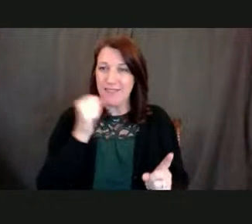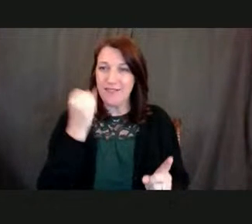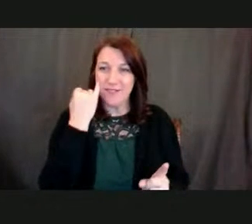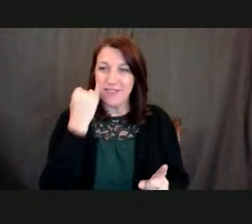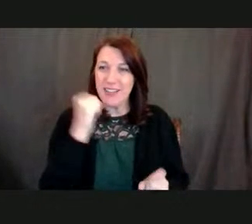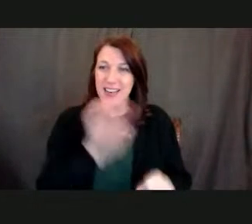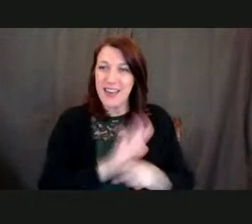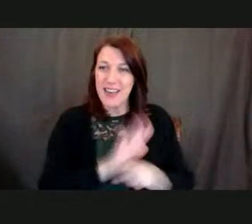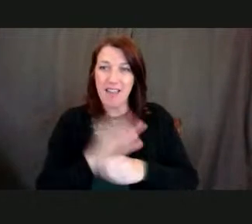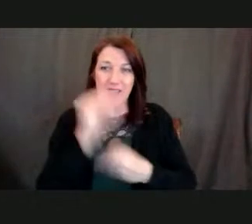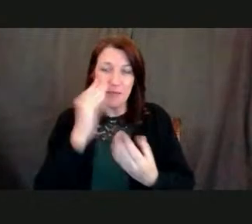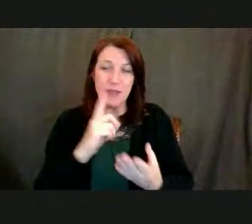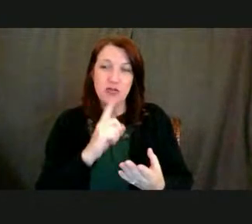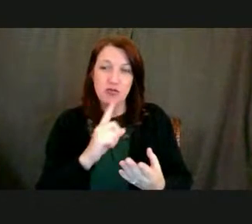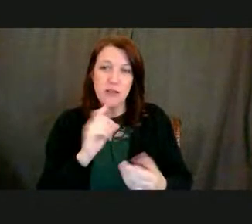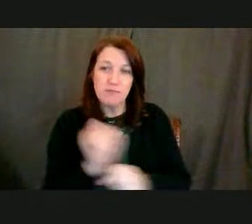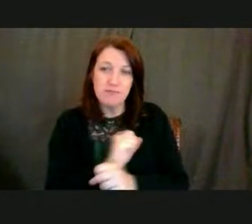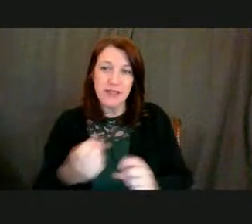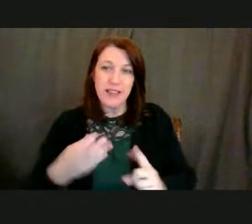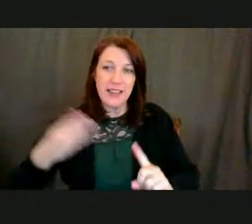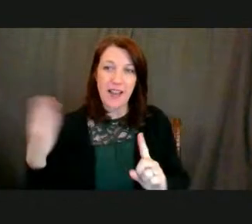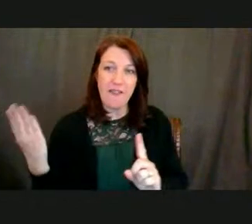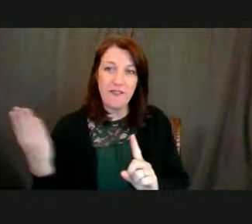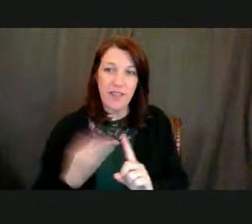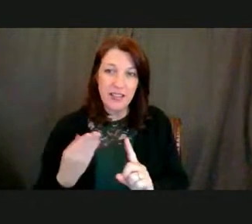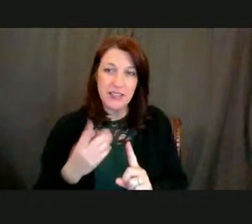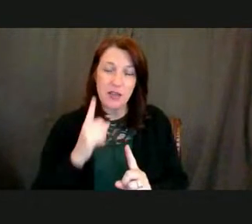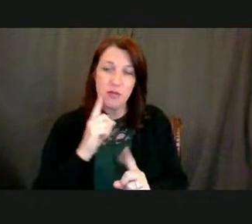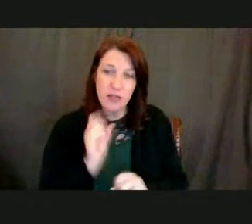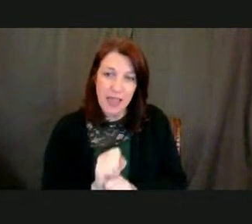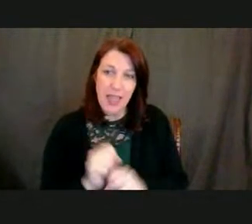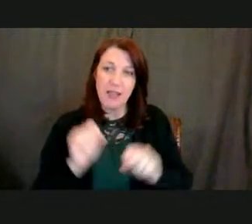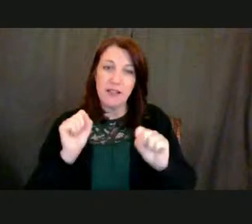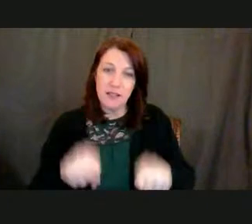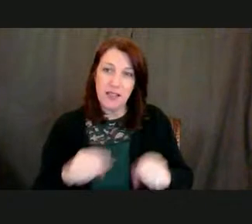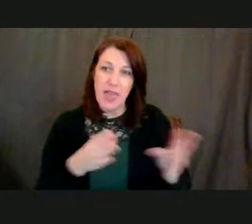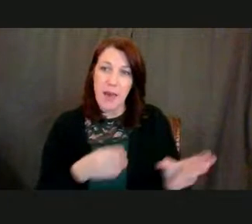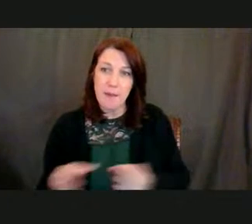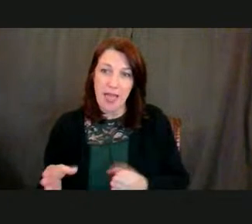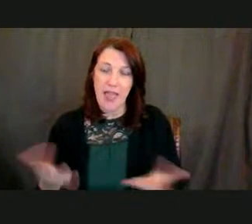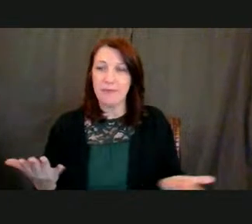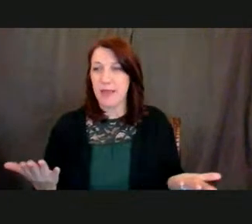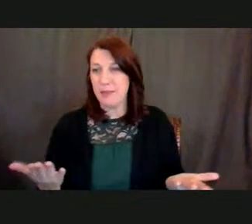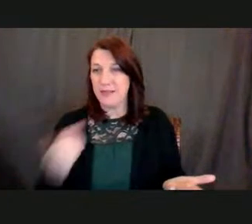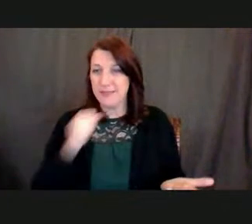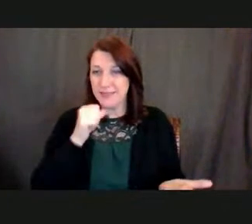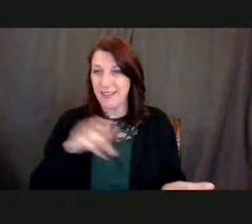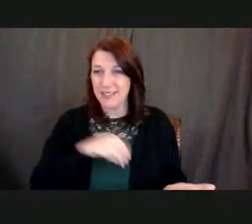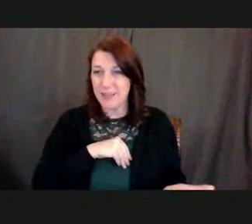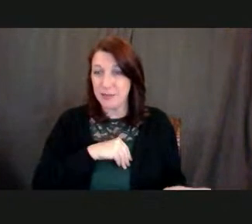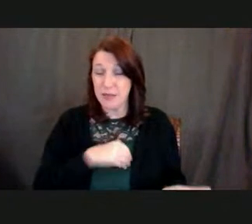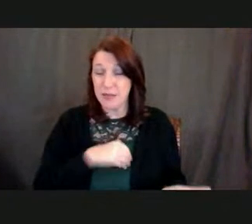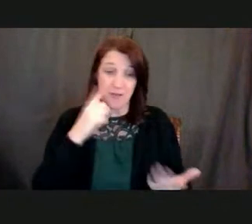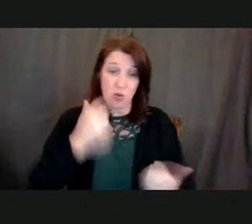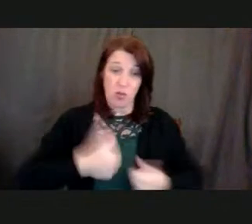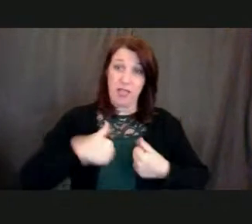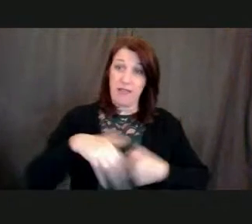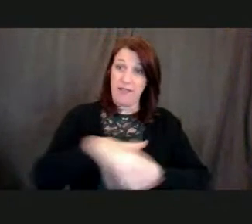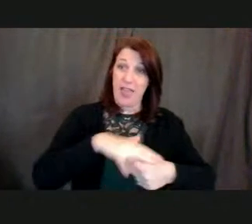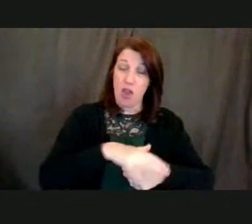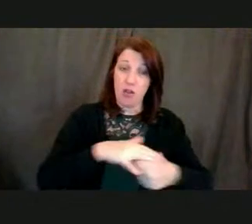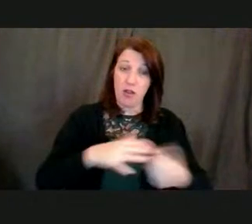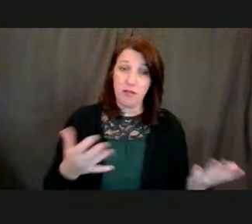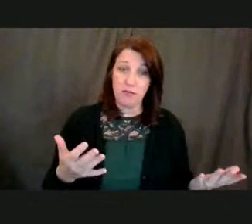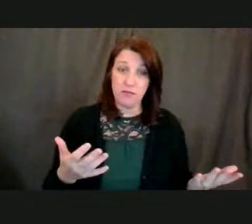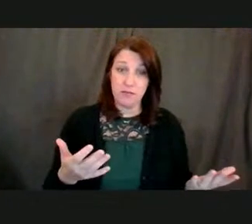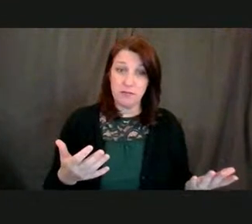to convince us that you'll actually be able to complete this plan. For example, you may live in an area with